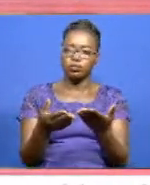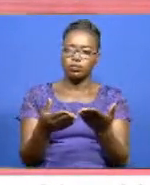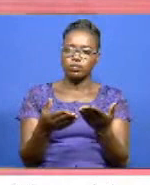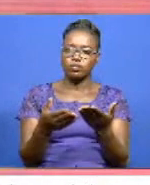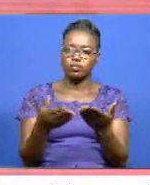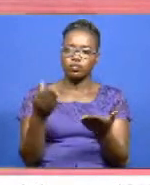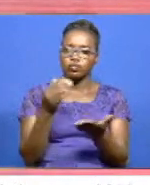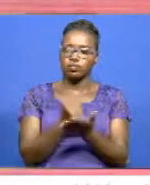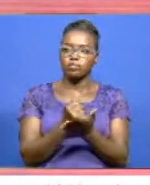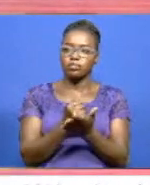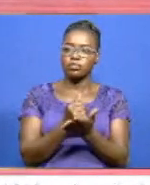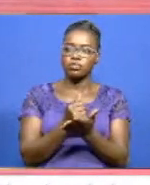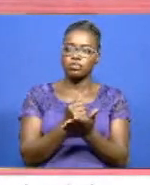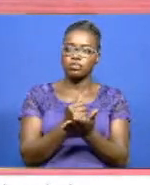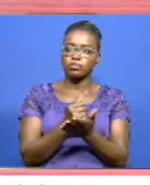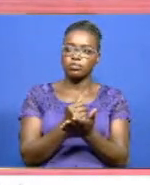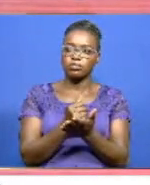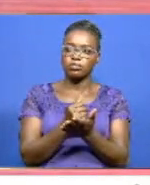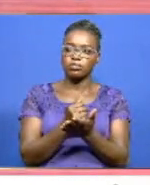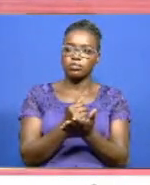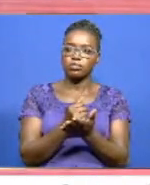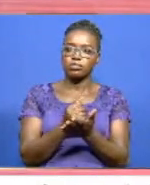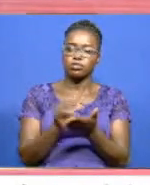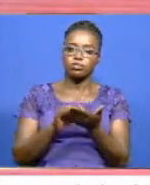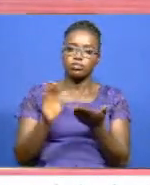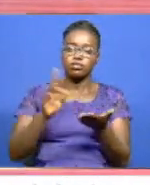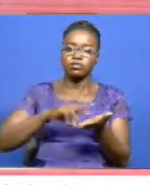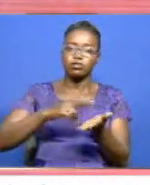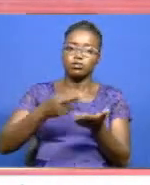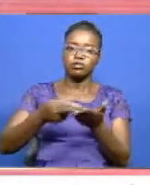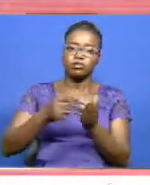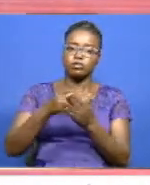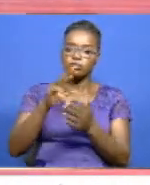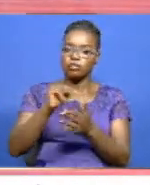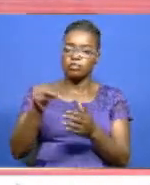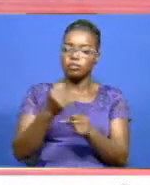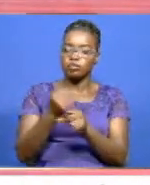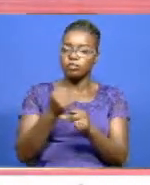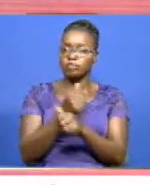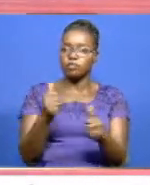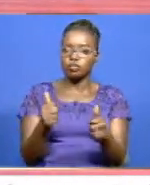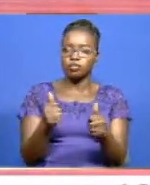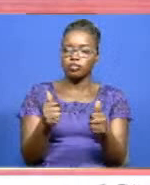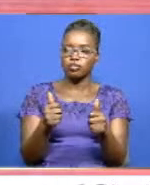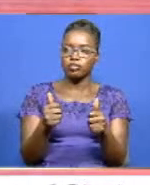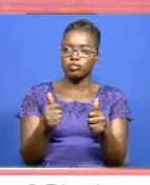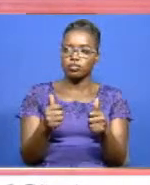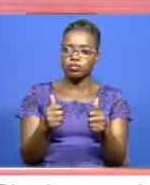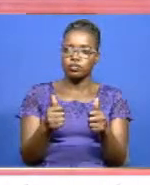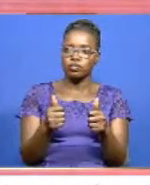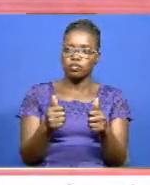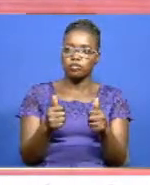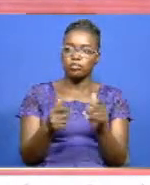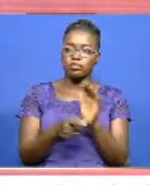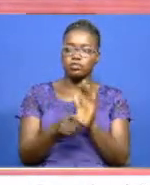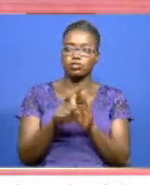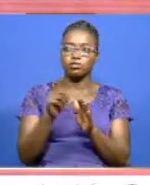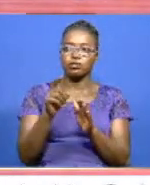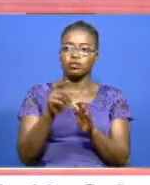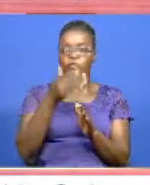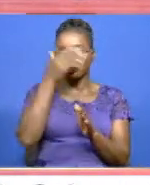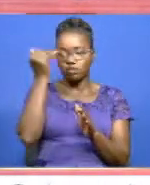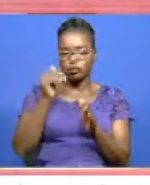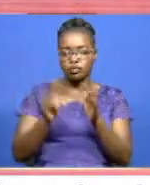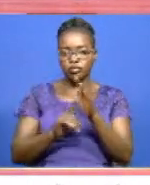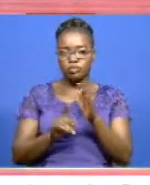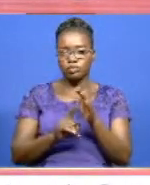the Office of the Data Commissioner additional resources for them to be able to play their role critically. We would request that you don't forget the ministry,